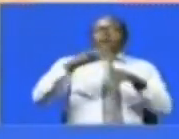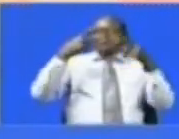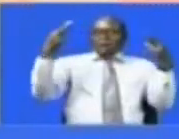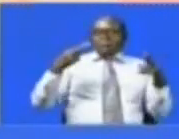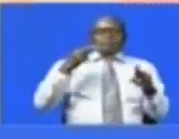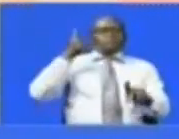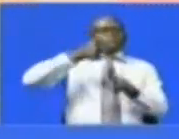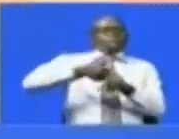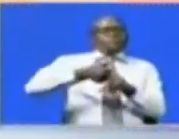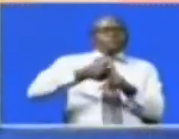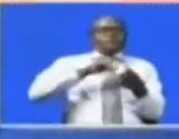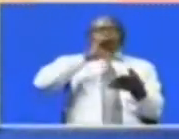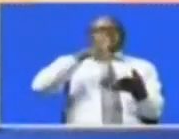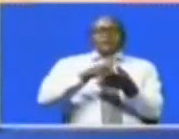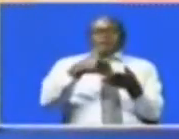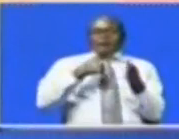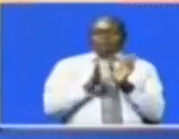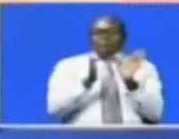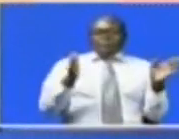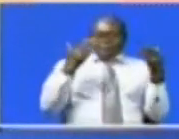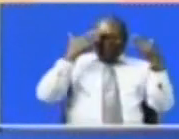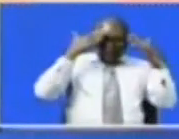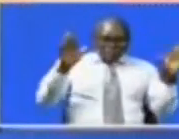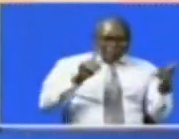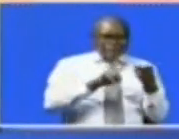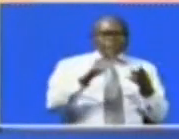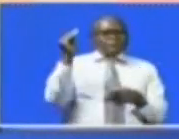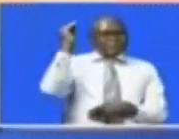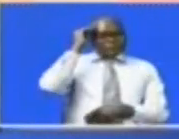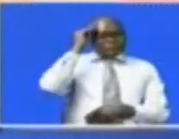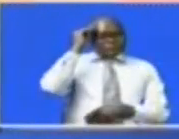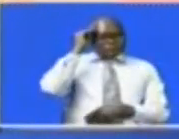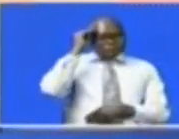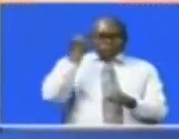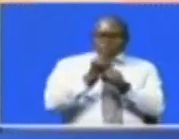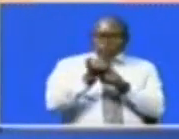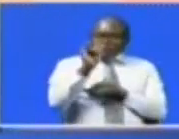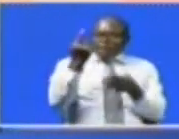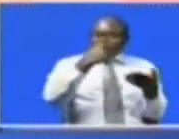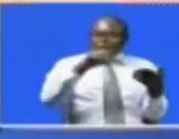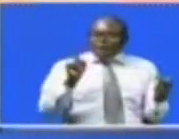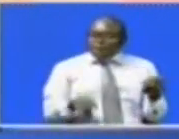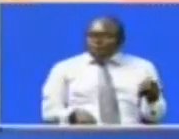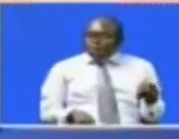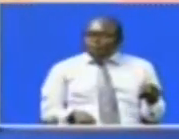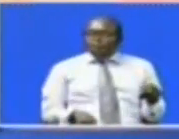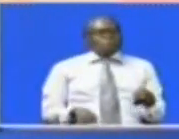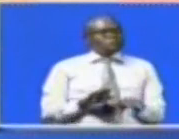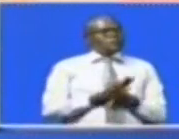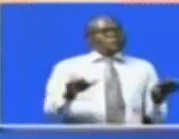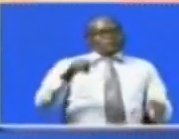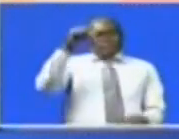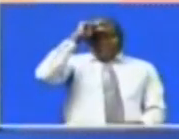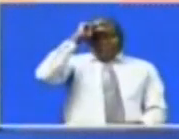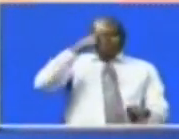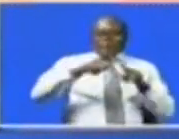Center has a component on public awareness and education. Are they doing it right? That is not the government.